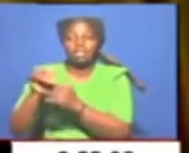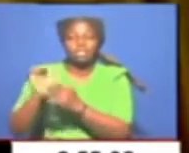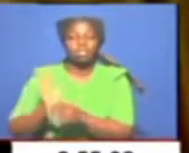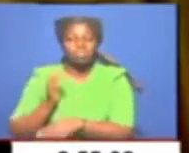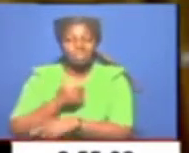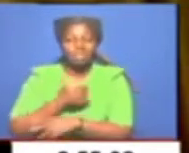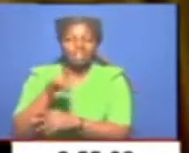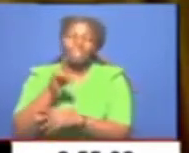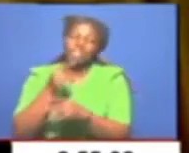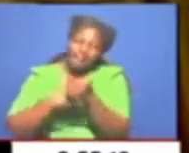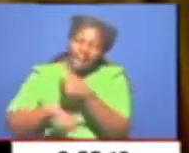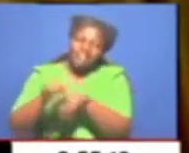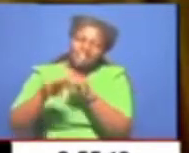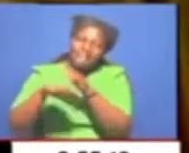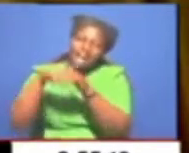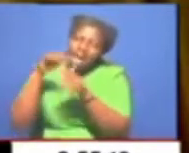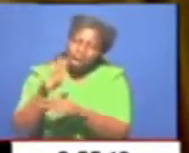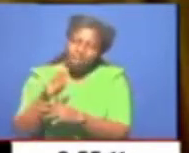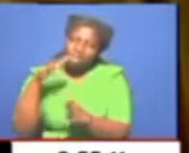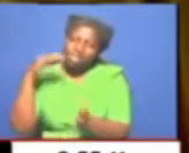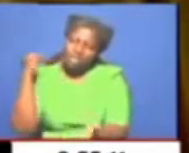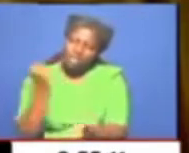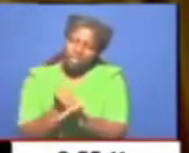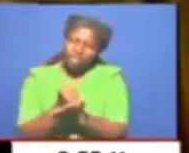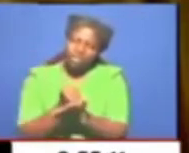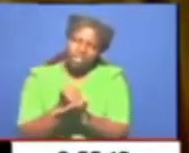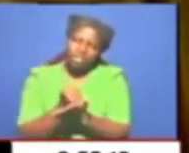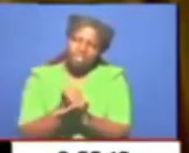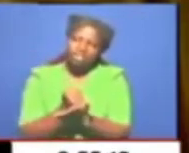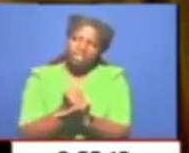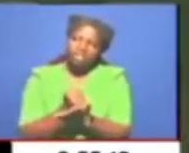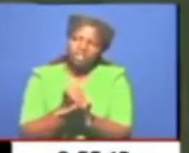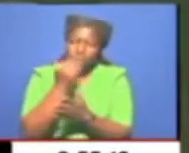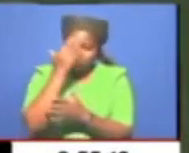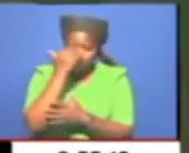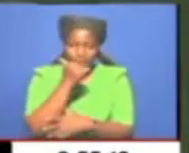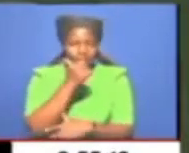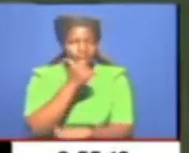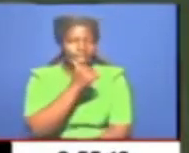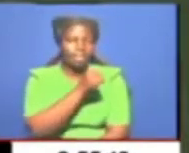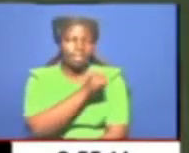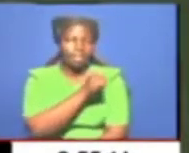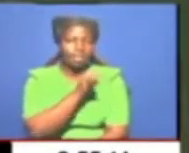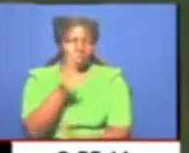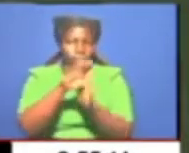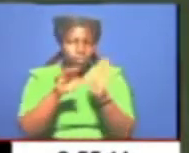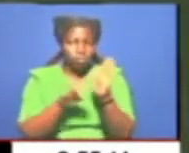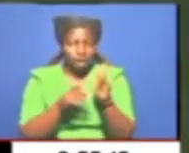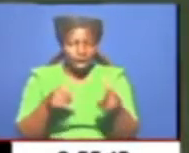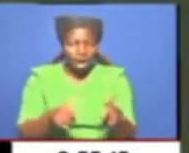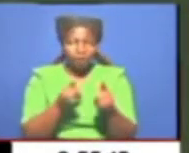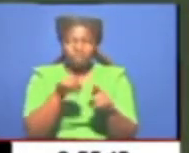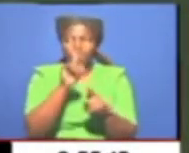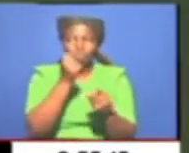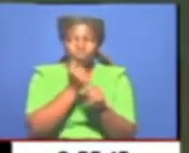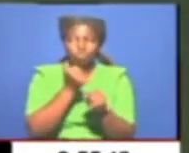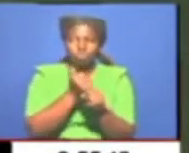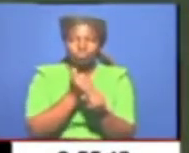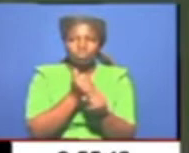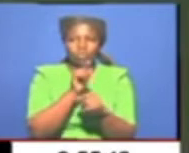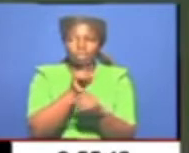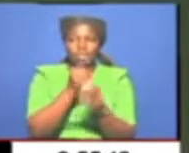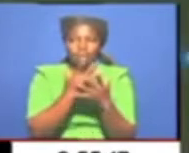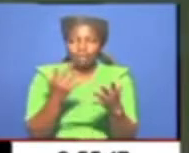nowhere where the Constitution authorizes him to engage himself in constitutional change matters outside Article